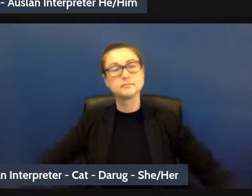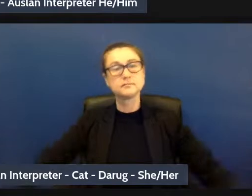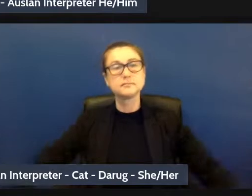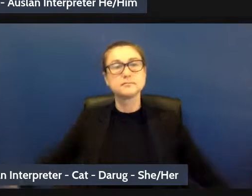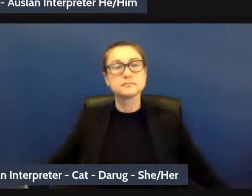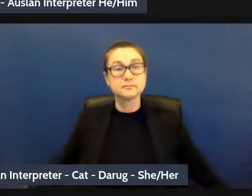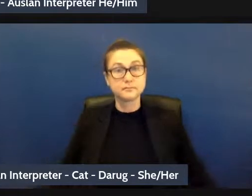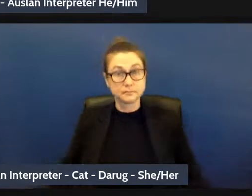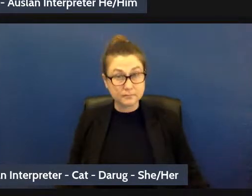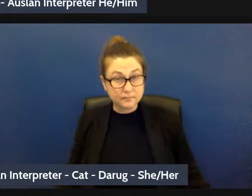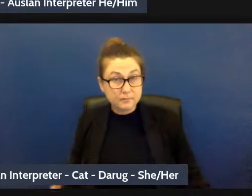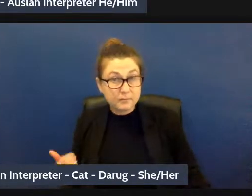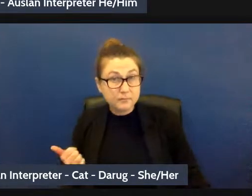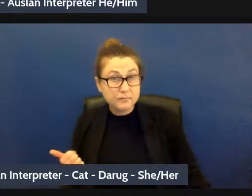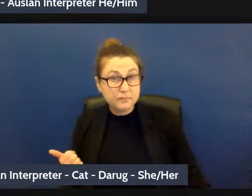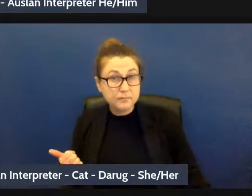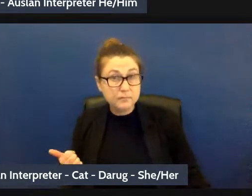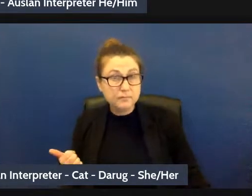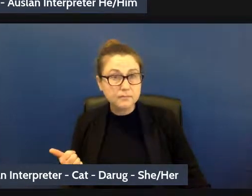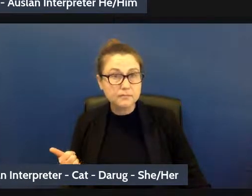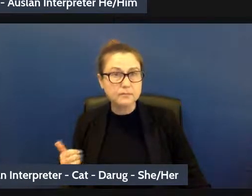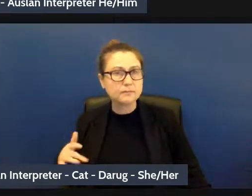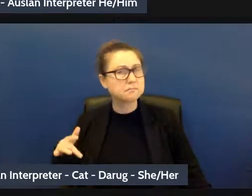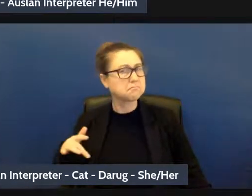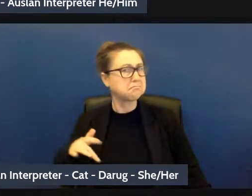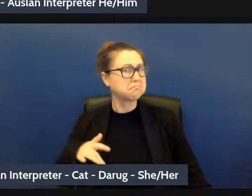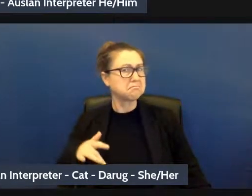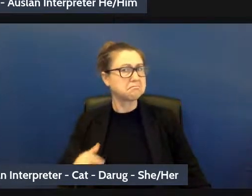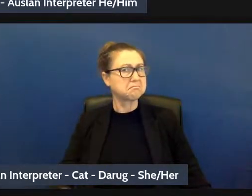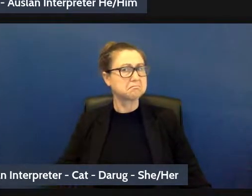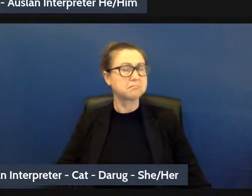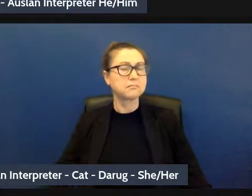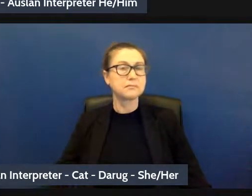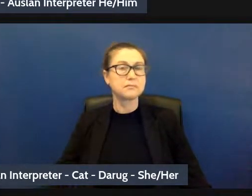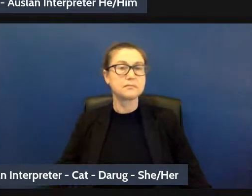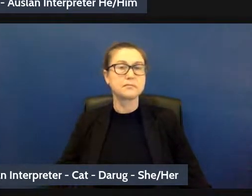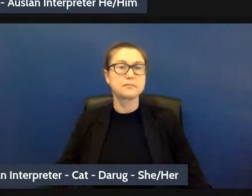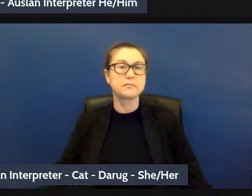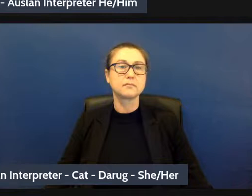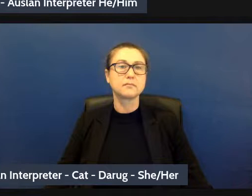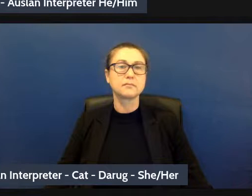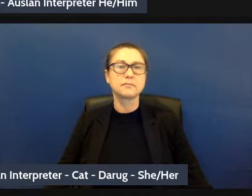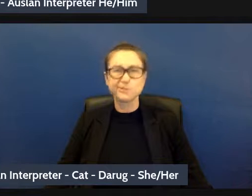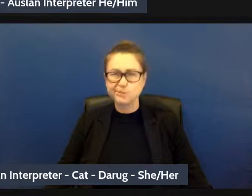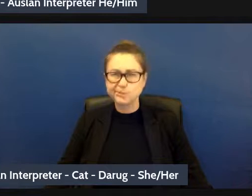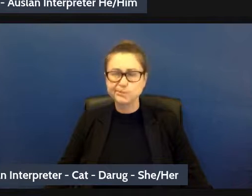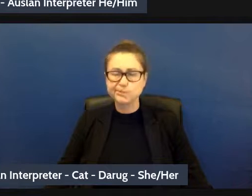Can you see them now? They haven't popped up just yet. Oh,